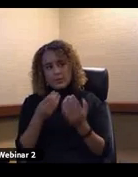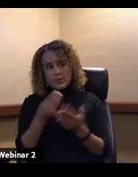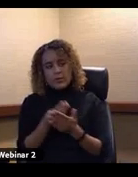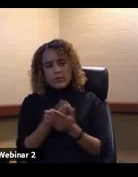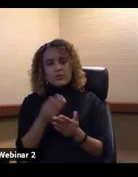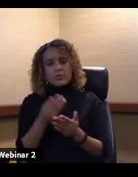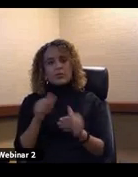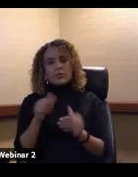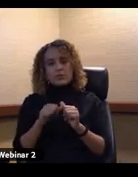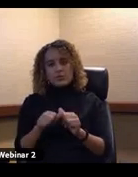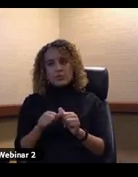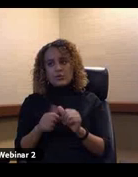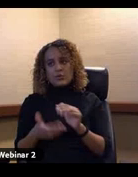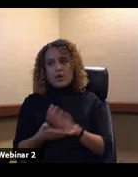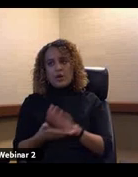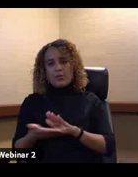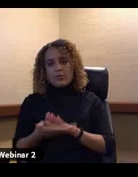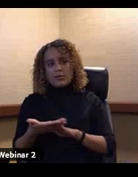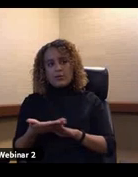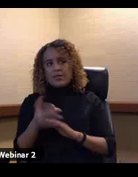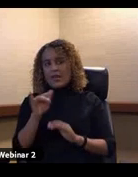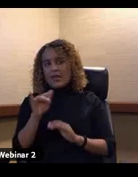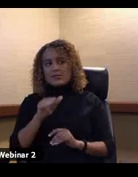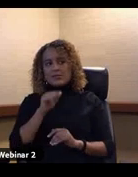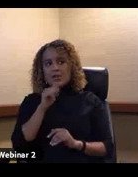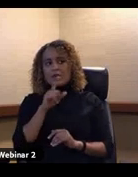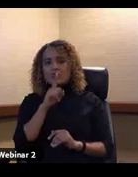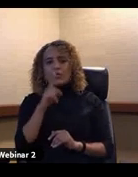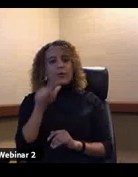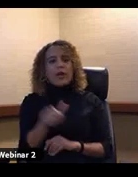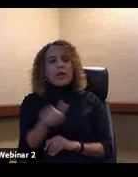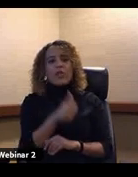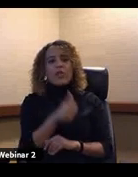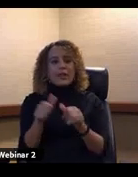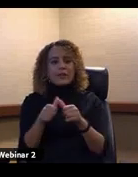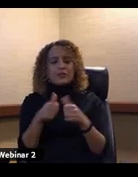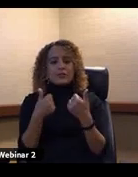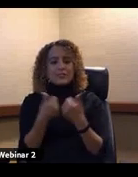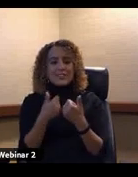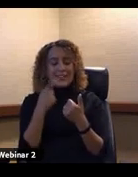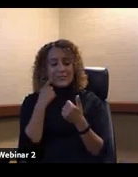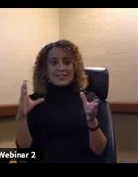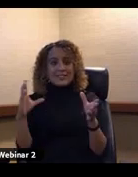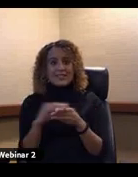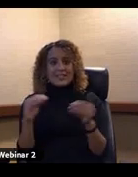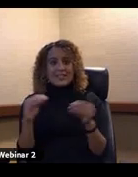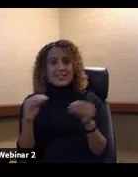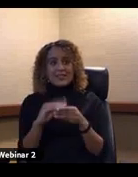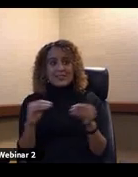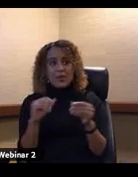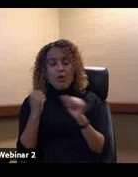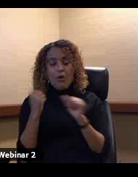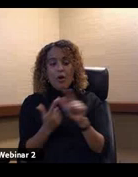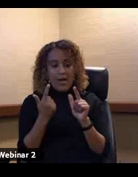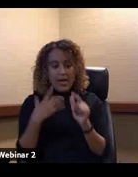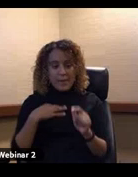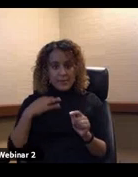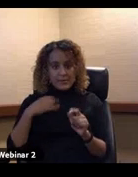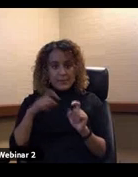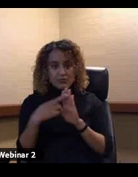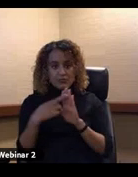to continue fully operating right now. That is not the same for other government agencies. As stated earlier in the solicitation,